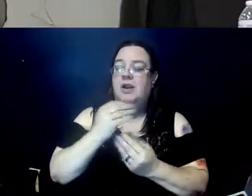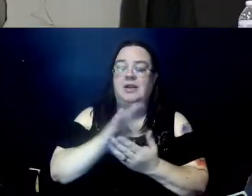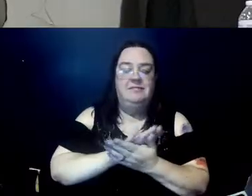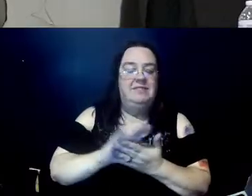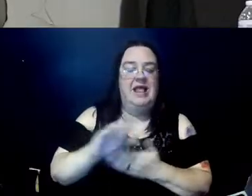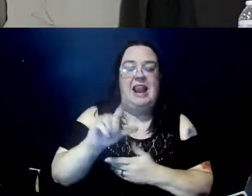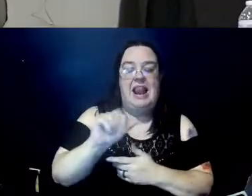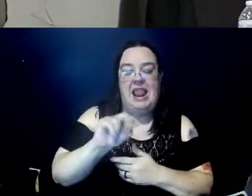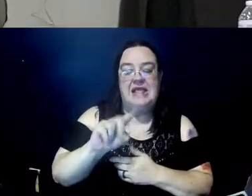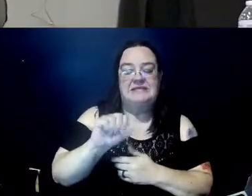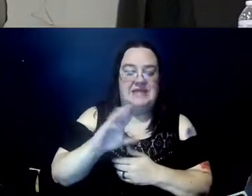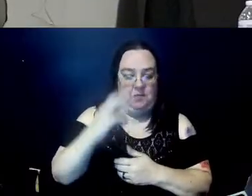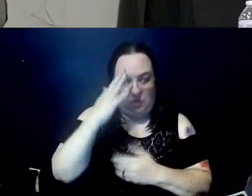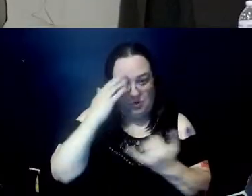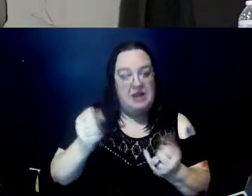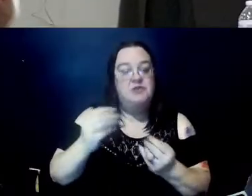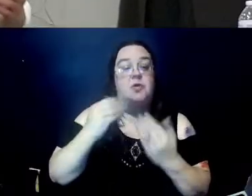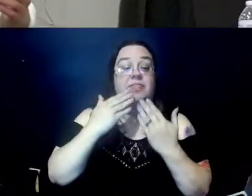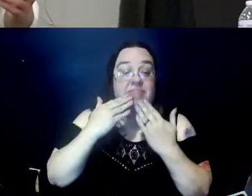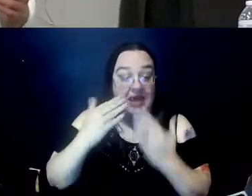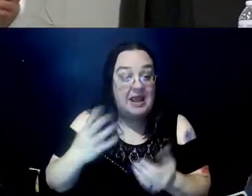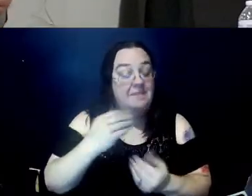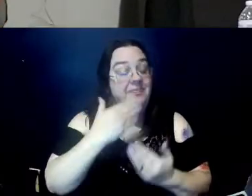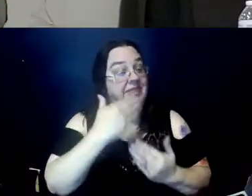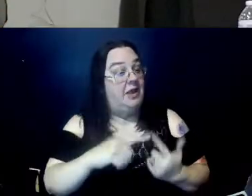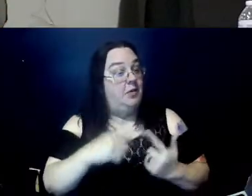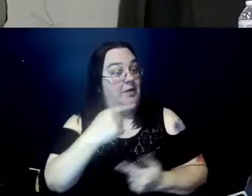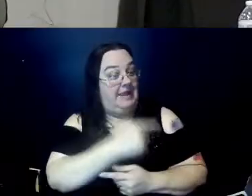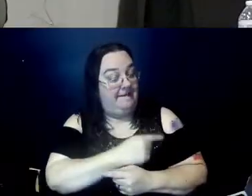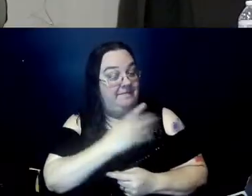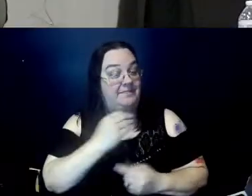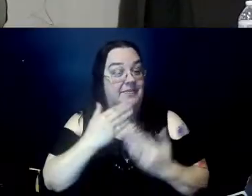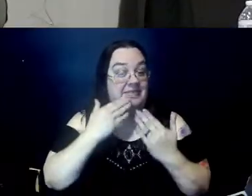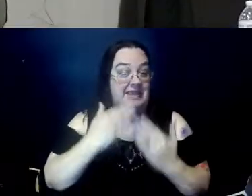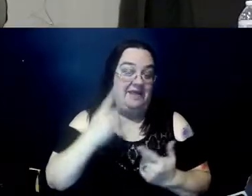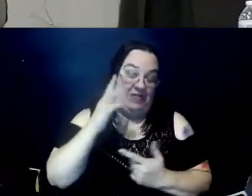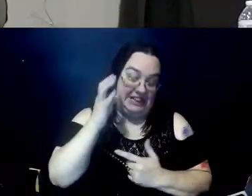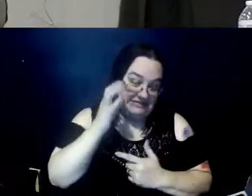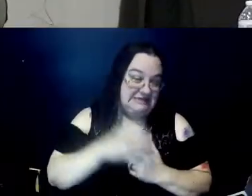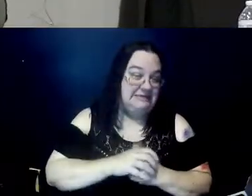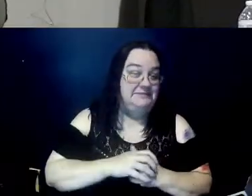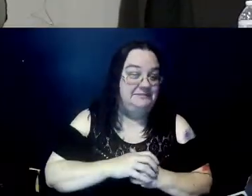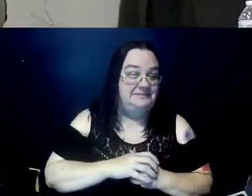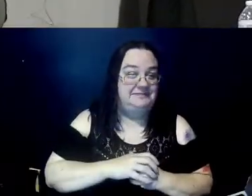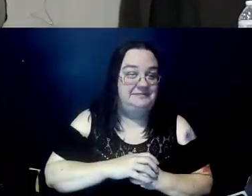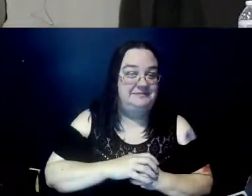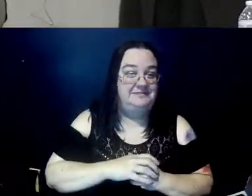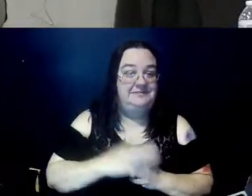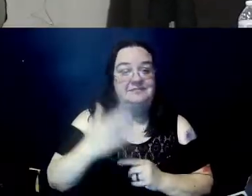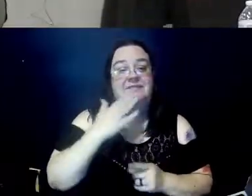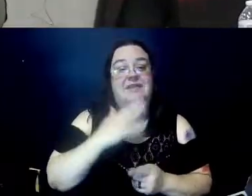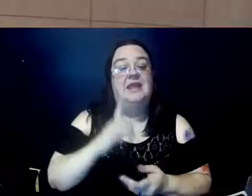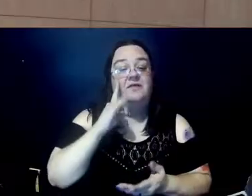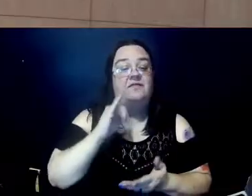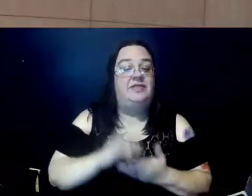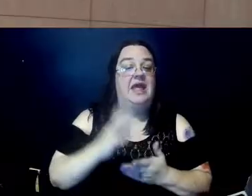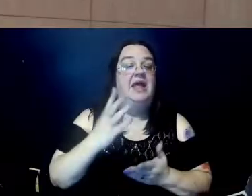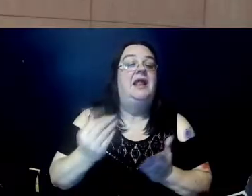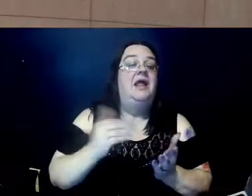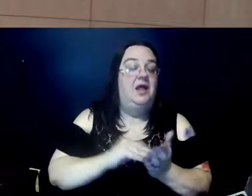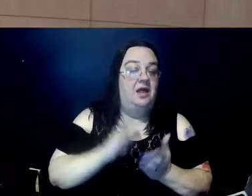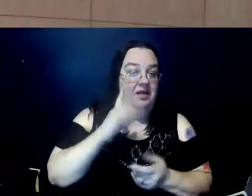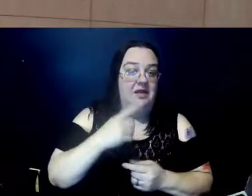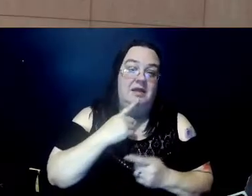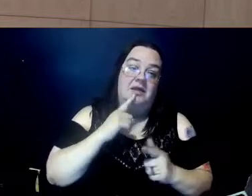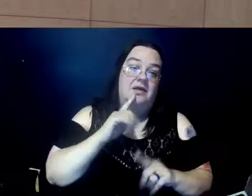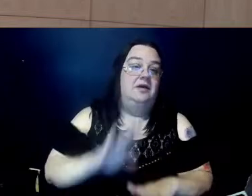today. So thank you, and thank you to him, and thank you for listening. Thank you for that. And again, I'll say it's